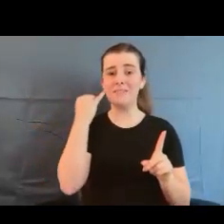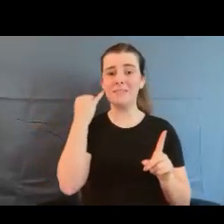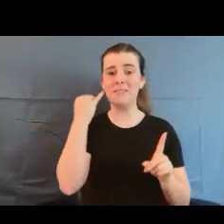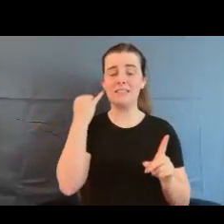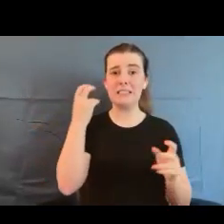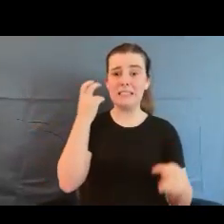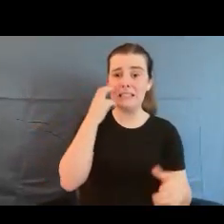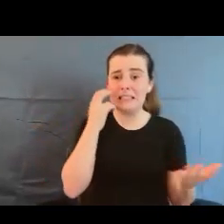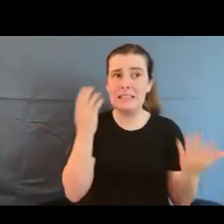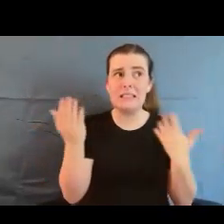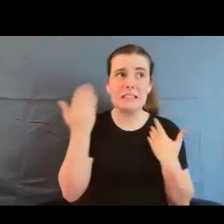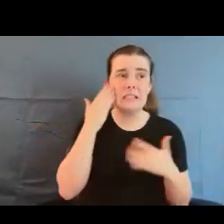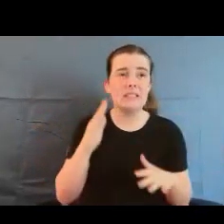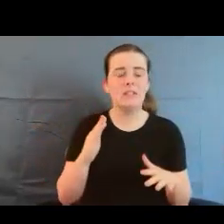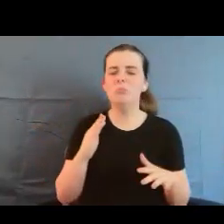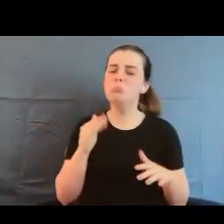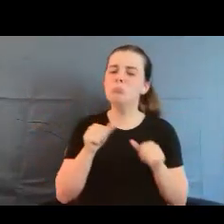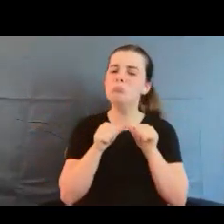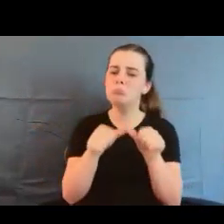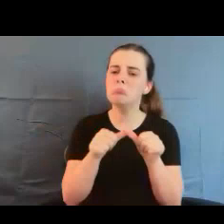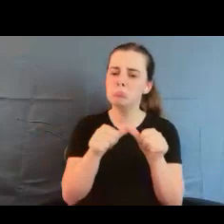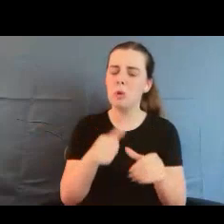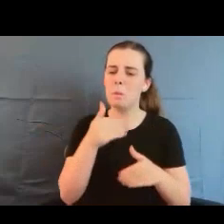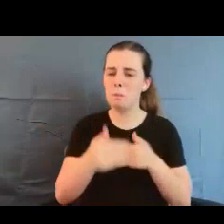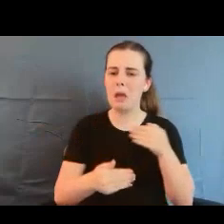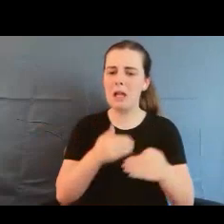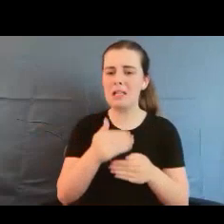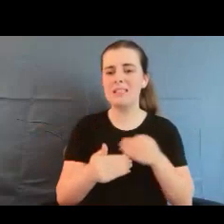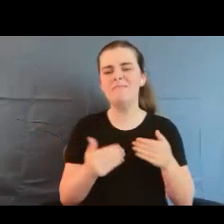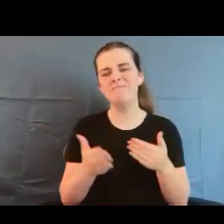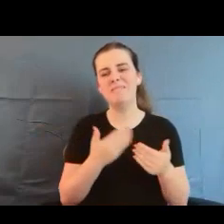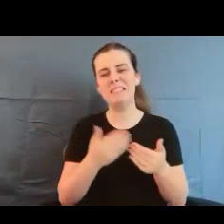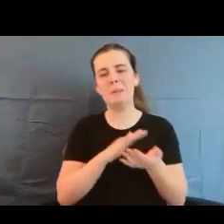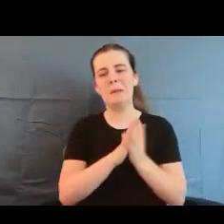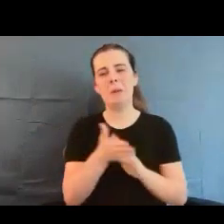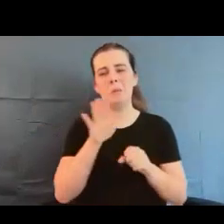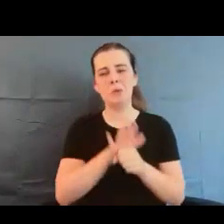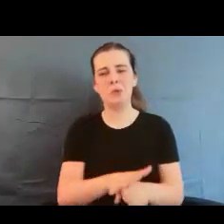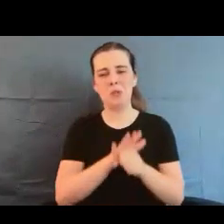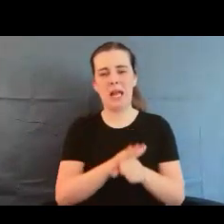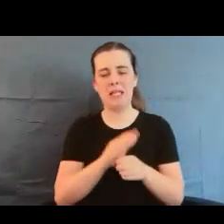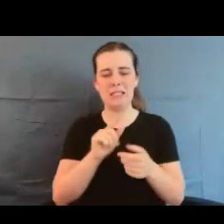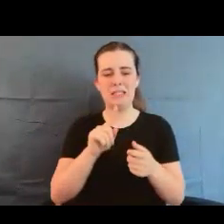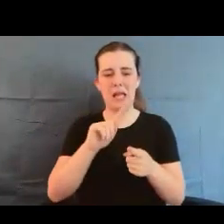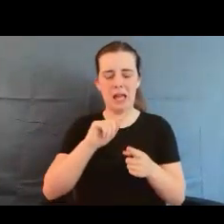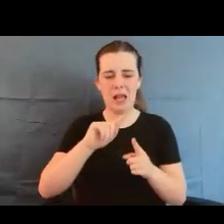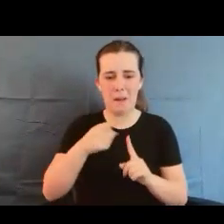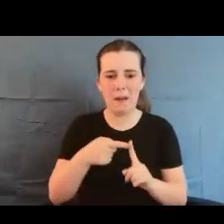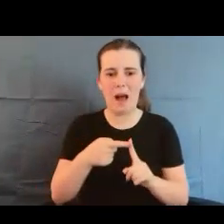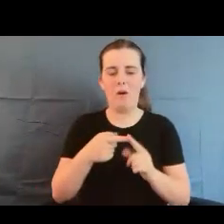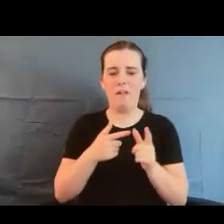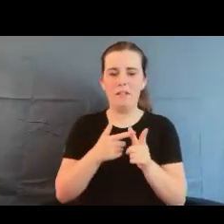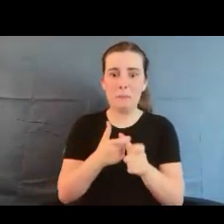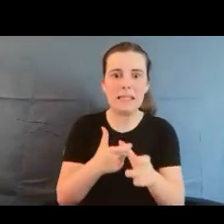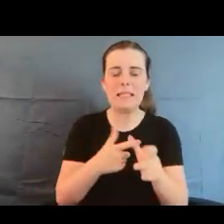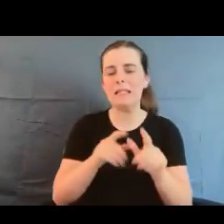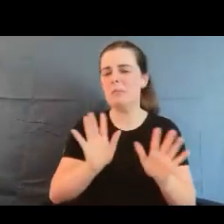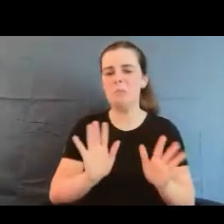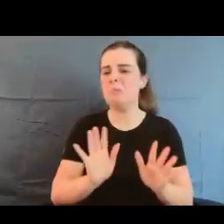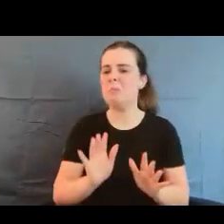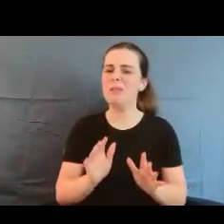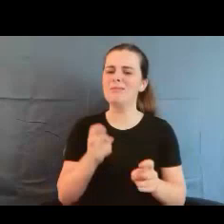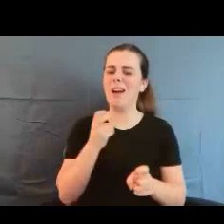no matter the pace. I think it's a lot easier to get stressed about how fast you're moving when you're used to running in general on less steep terrain, and it's hard for everyone. So